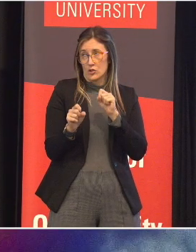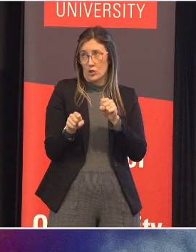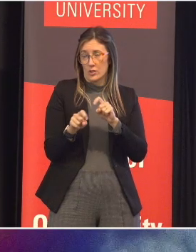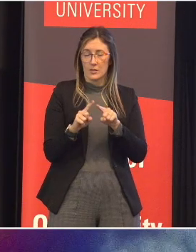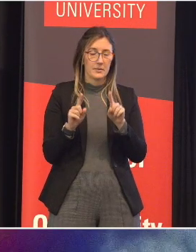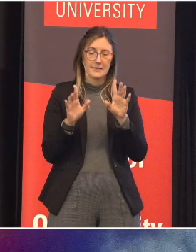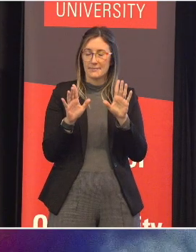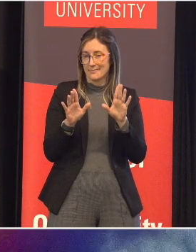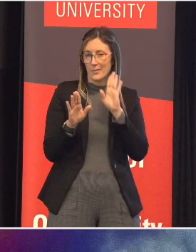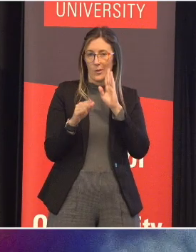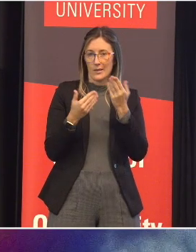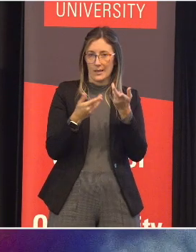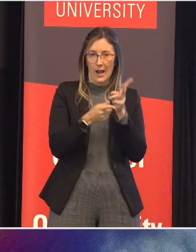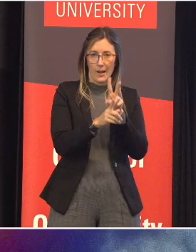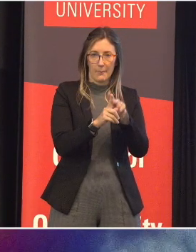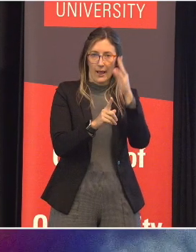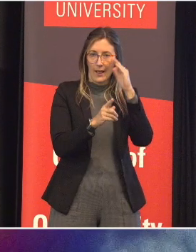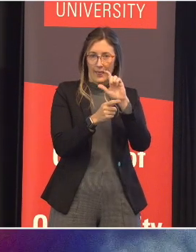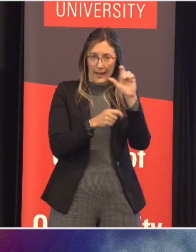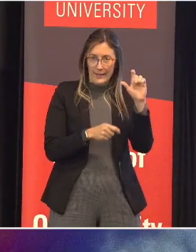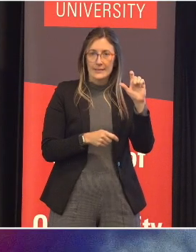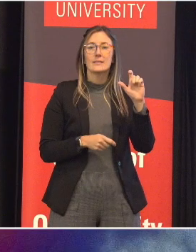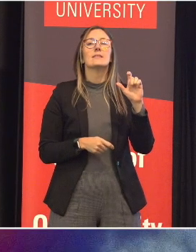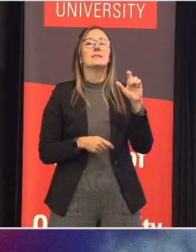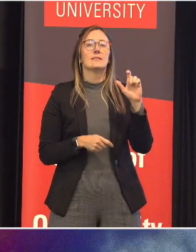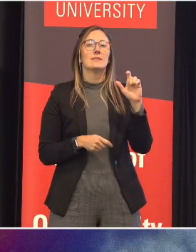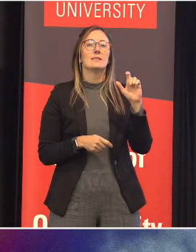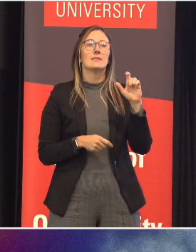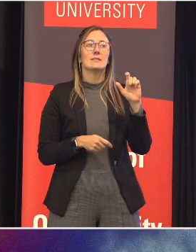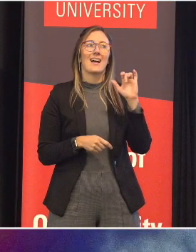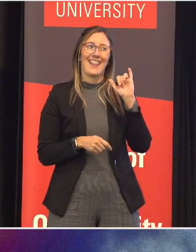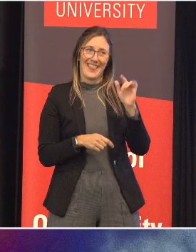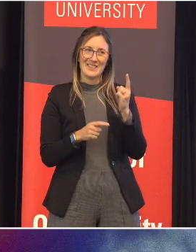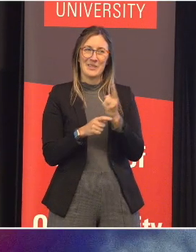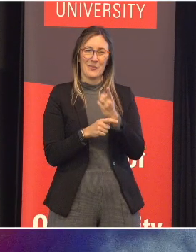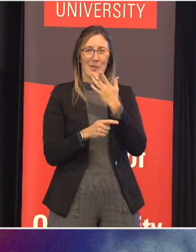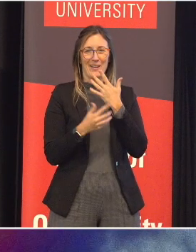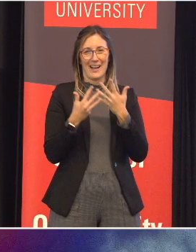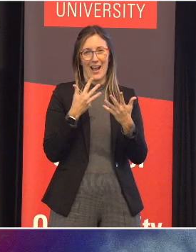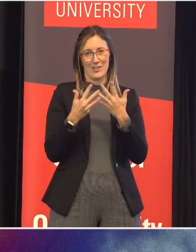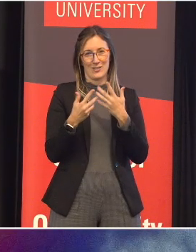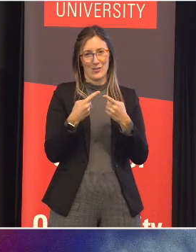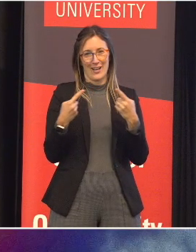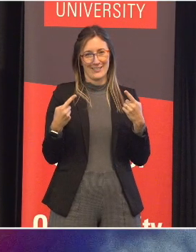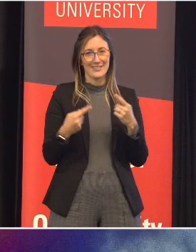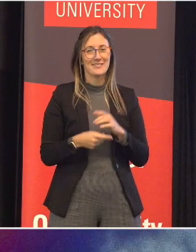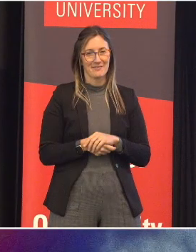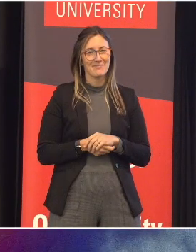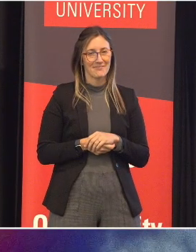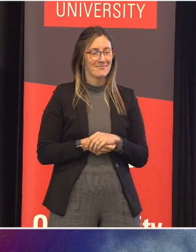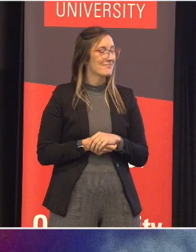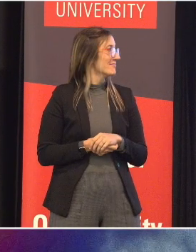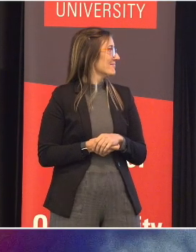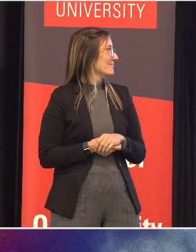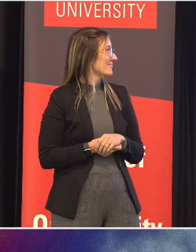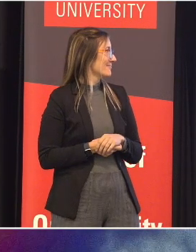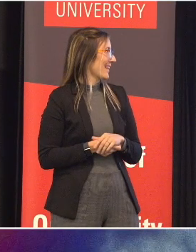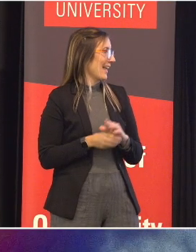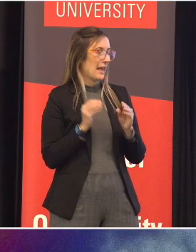heading, which is an appropriate contrast. All right, so we fixed